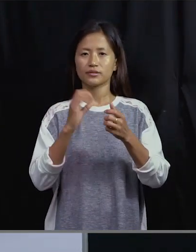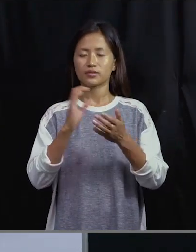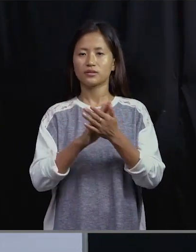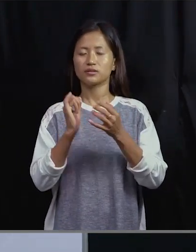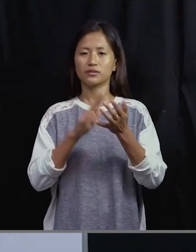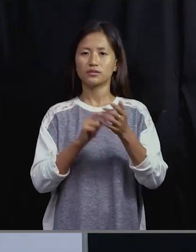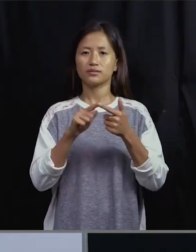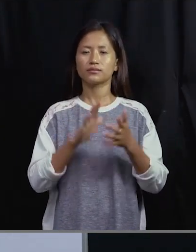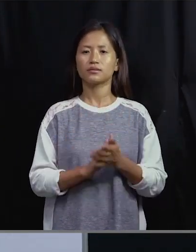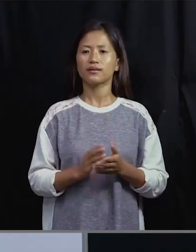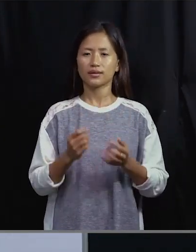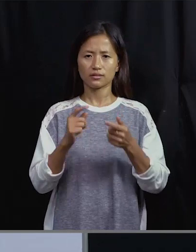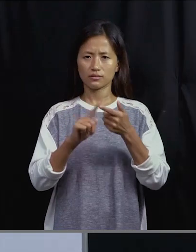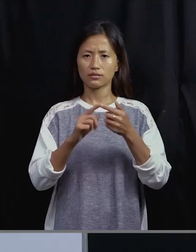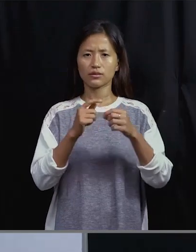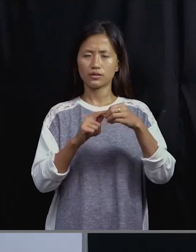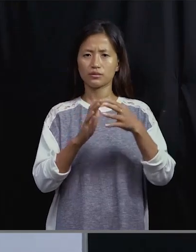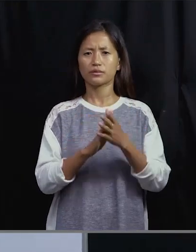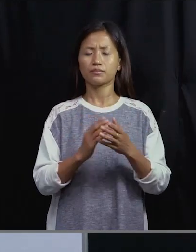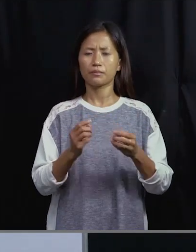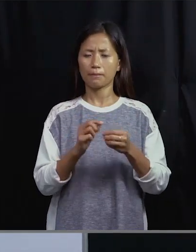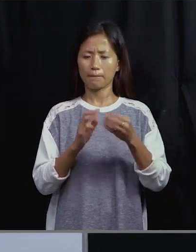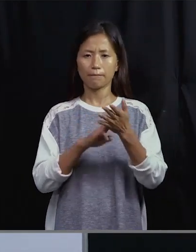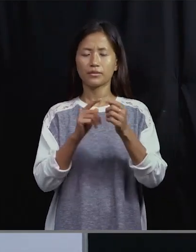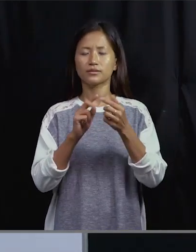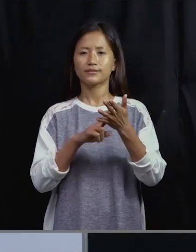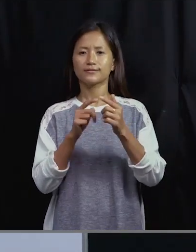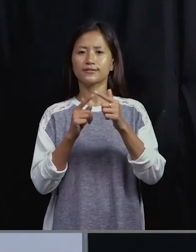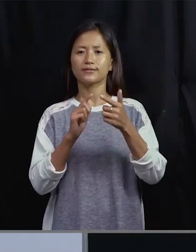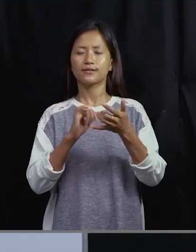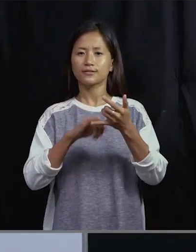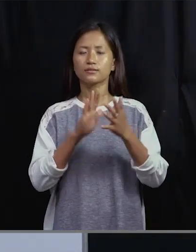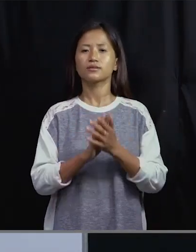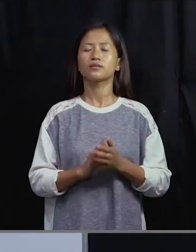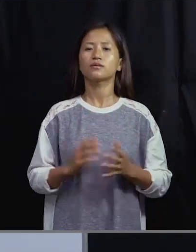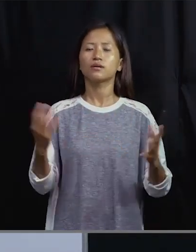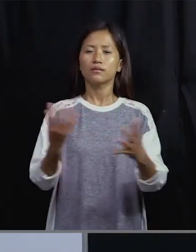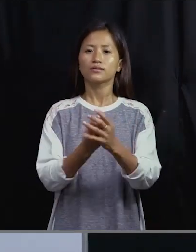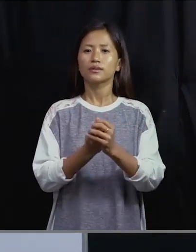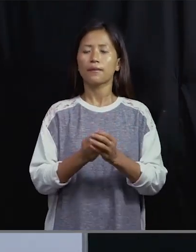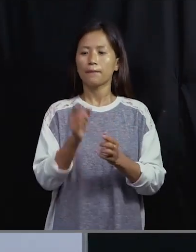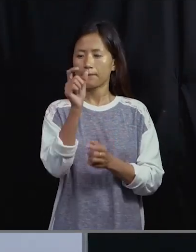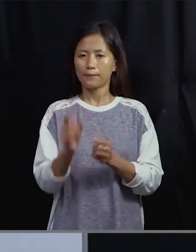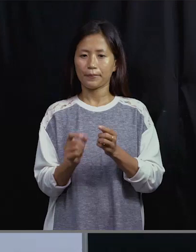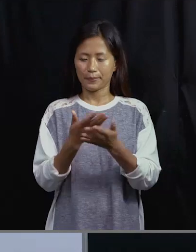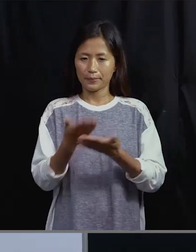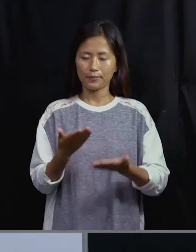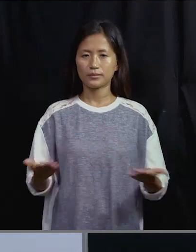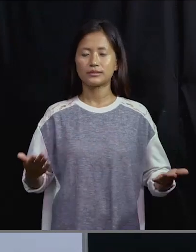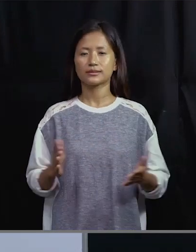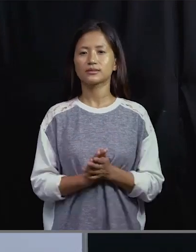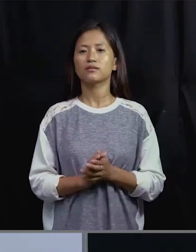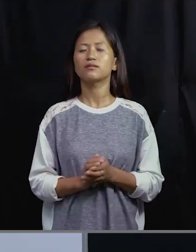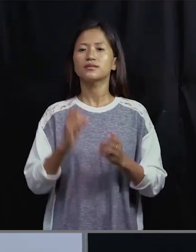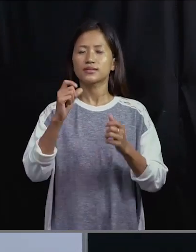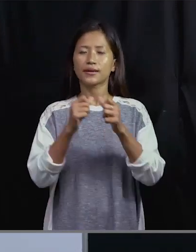needs, equipments. So all those things will be called as producer goods or capital goods.